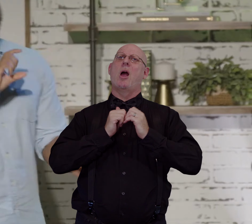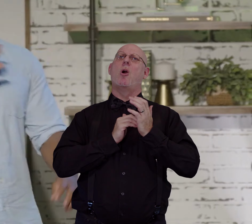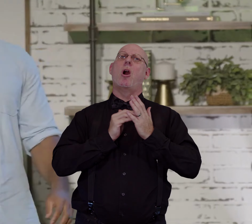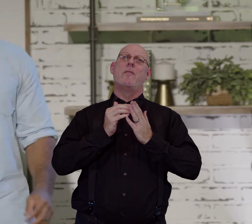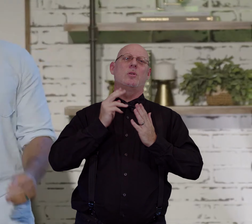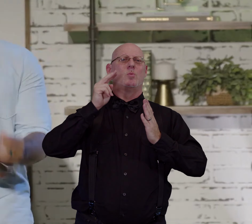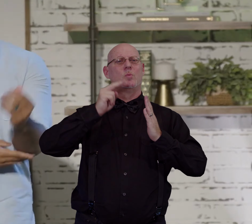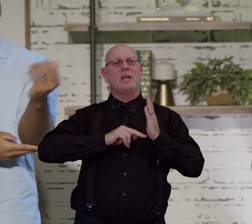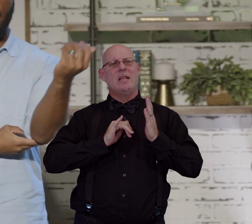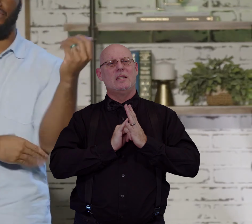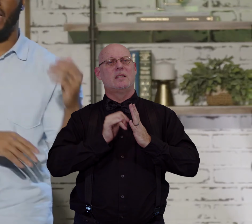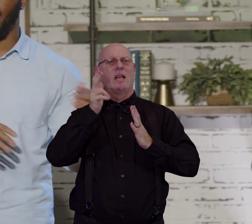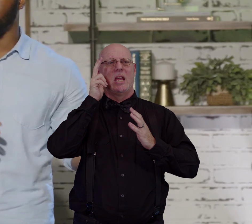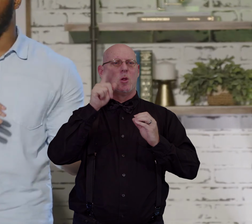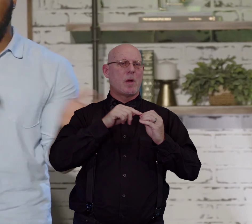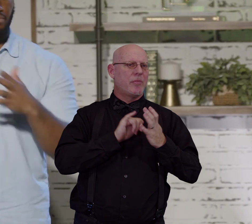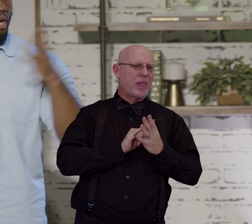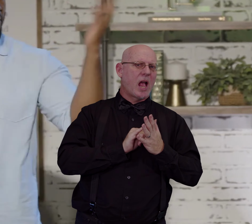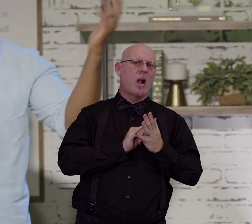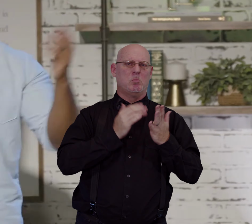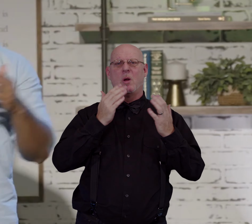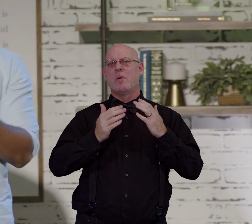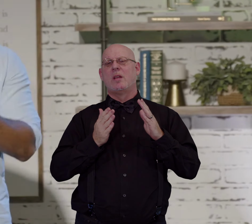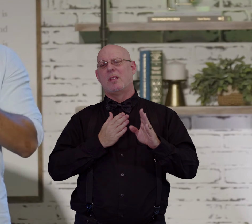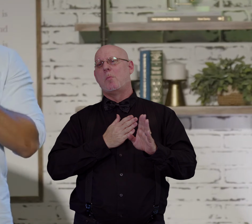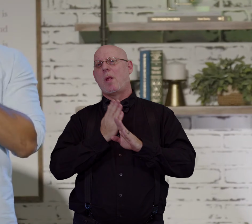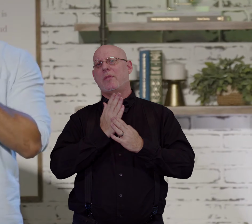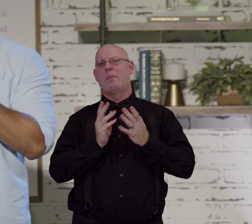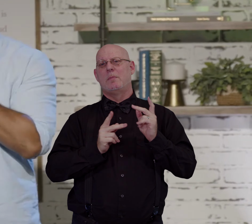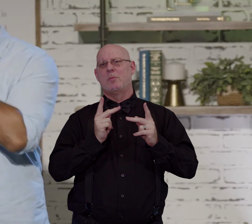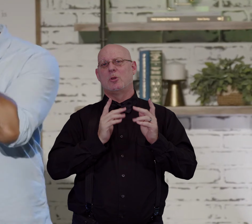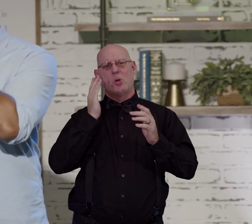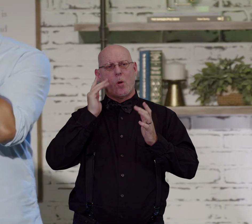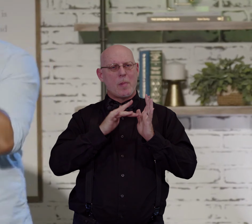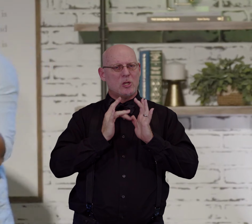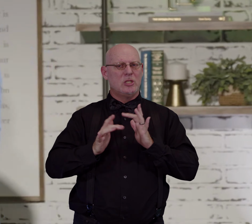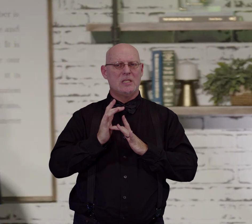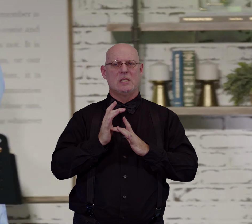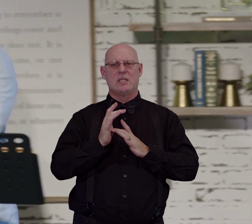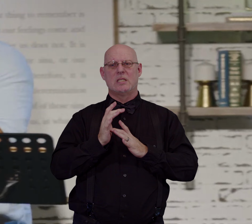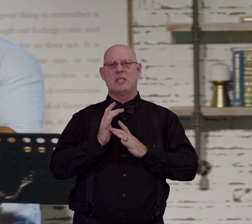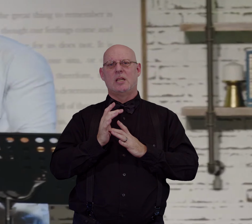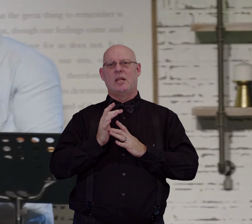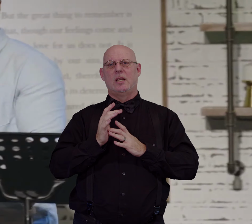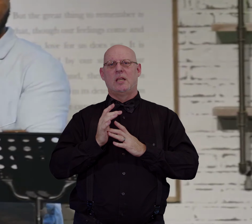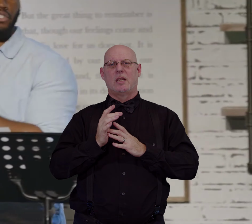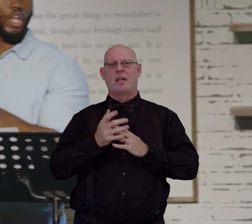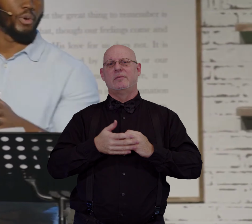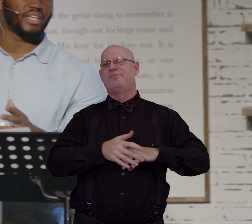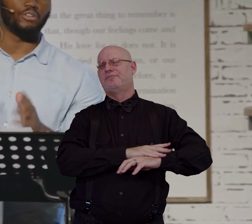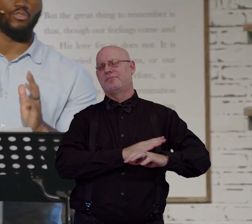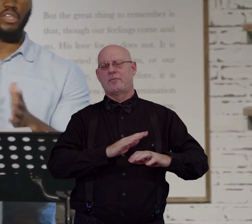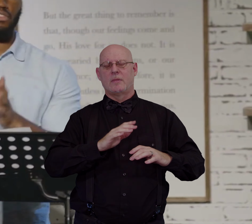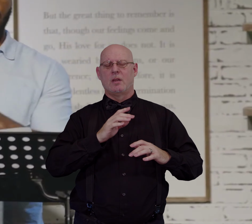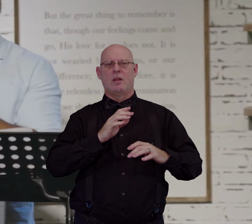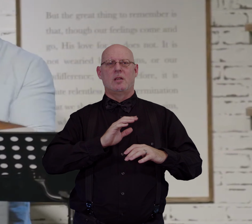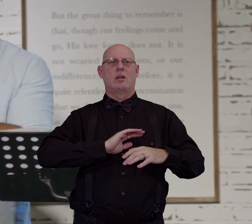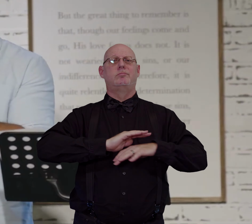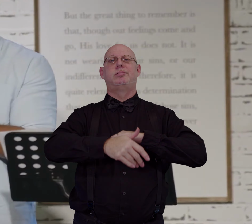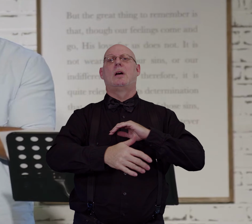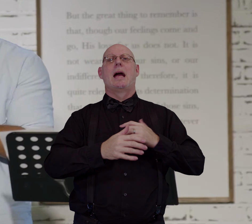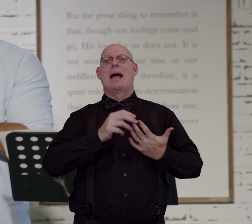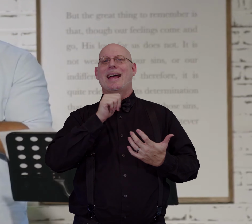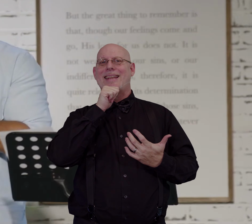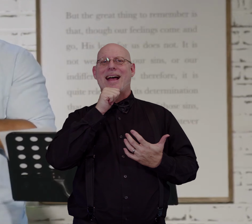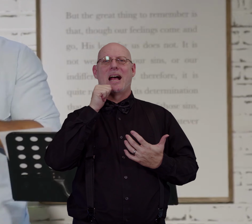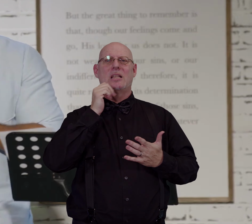when we read that, we hear about that, and that's probably the main thing that people know about Jesus, and we can kind of gloss over that instead of slowing down to really think, what does